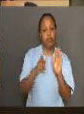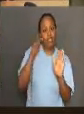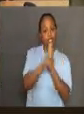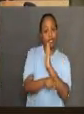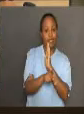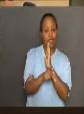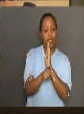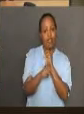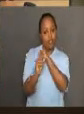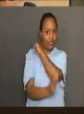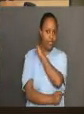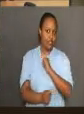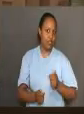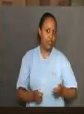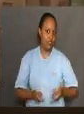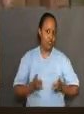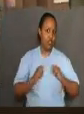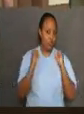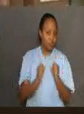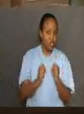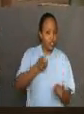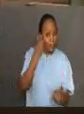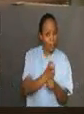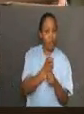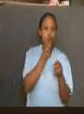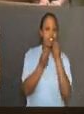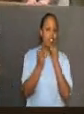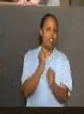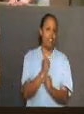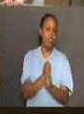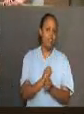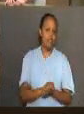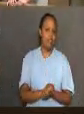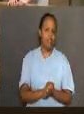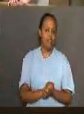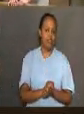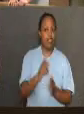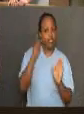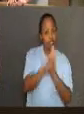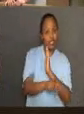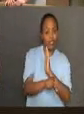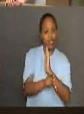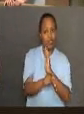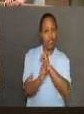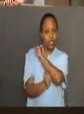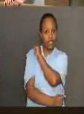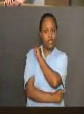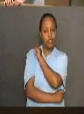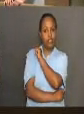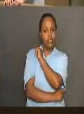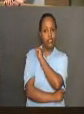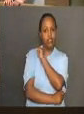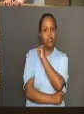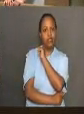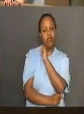punishment for very serious crimes. Capital punishment is a sentence of